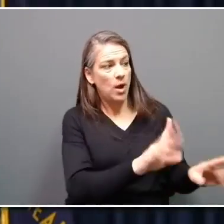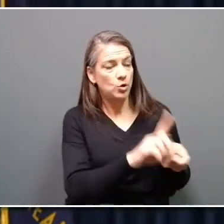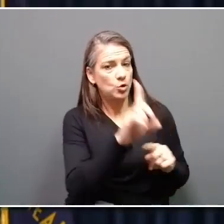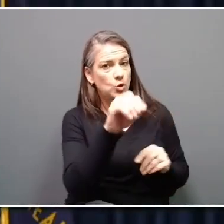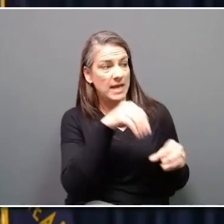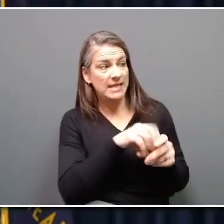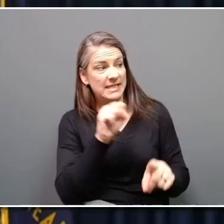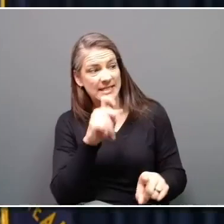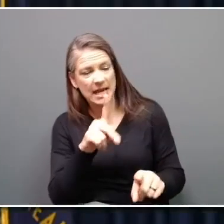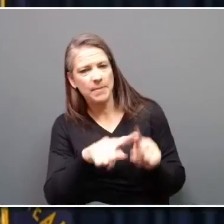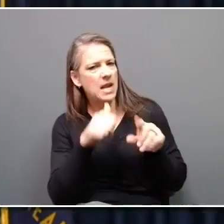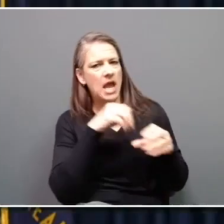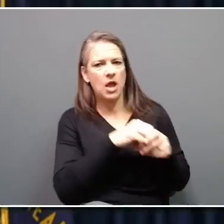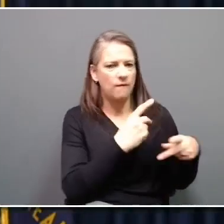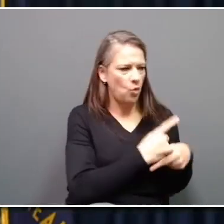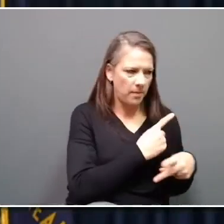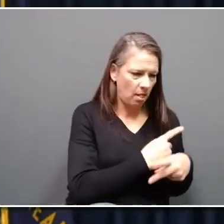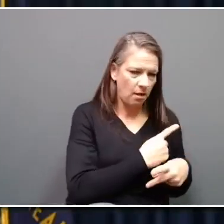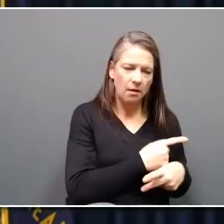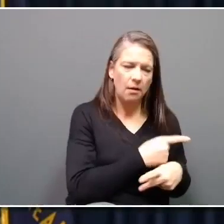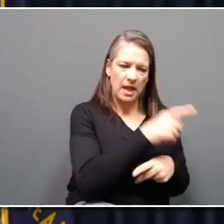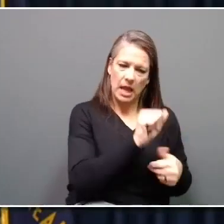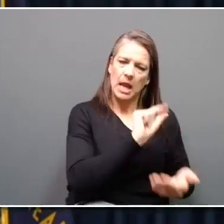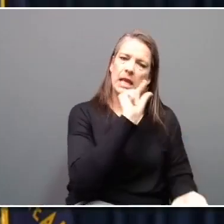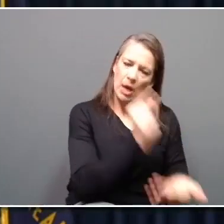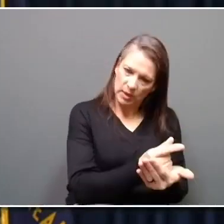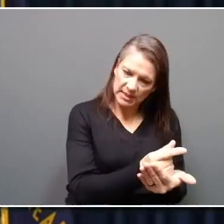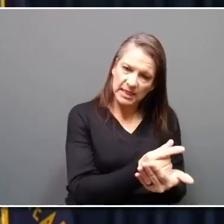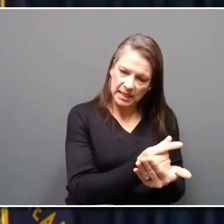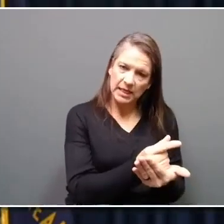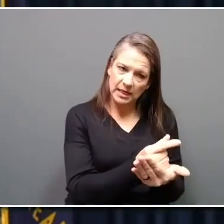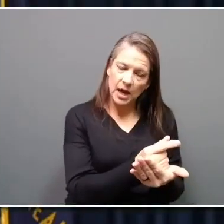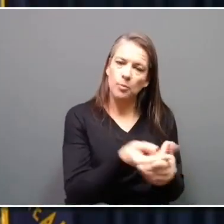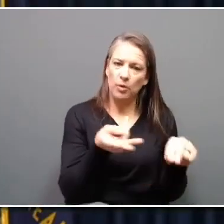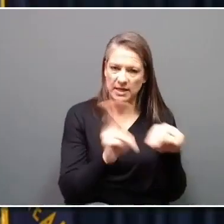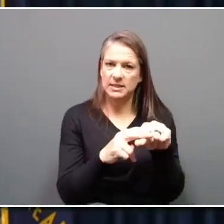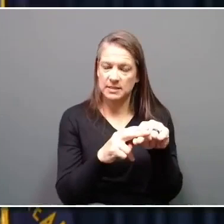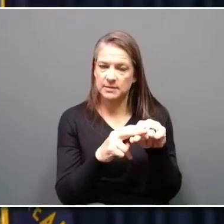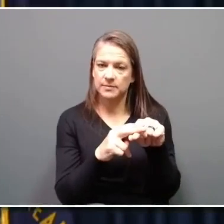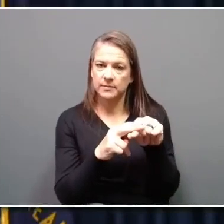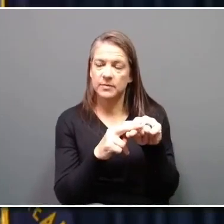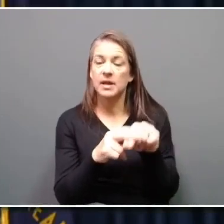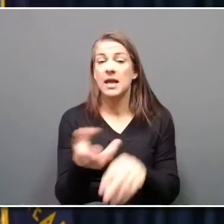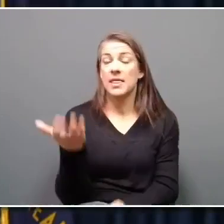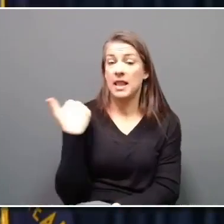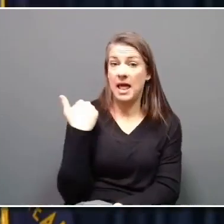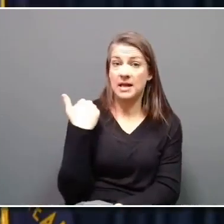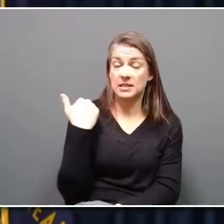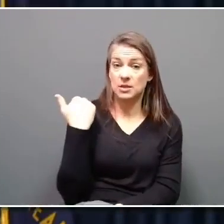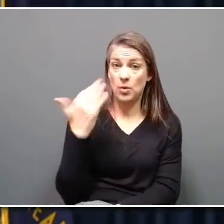in the formula, where they could guarantee the raises. The last way you could potentially do